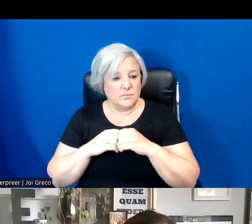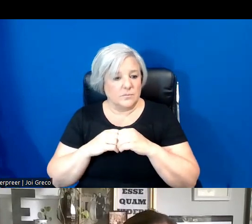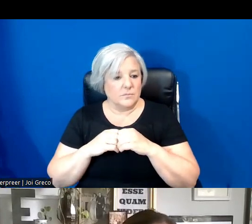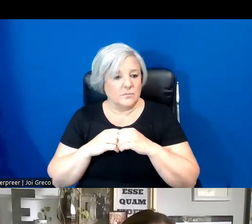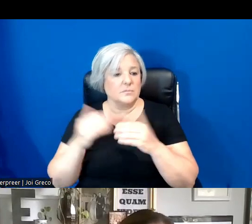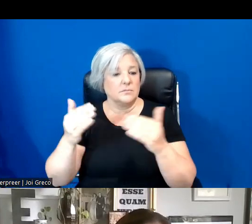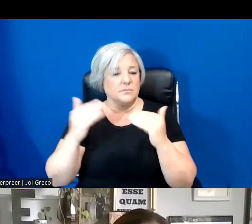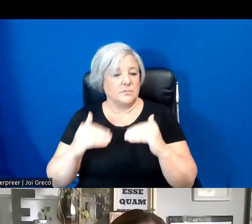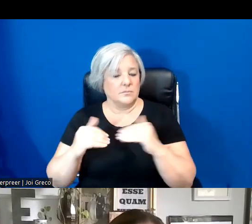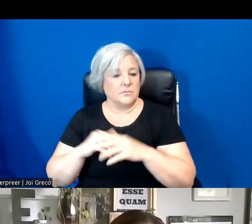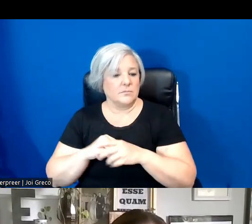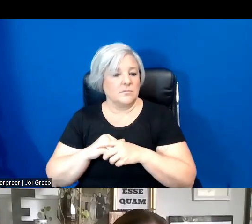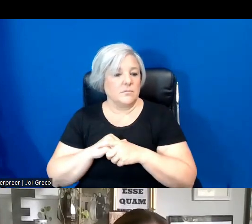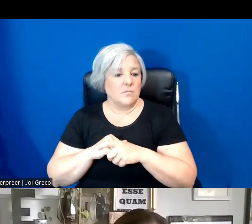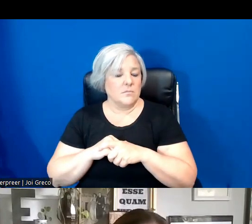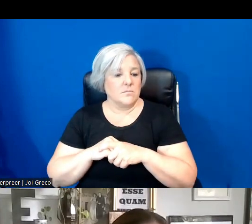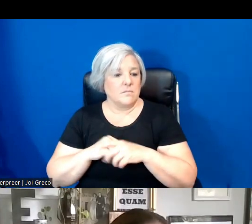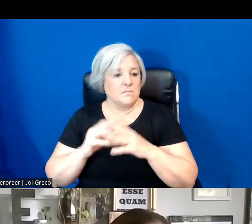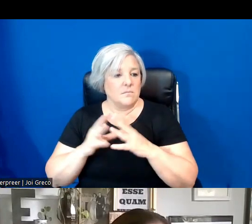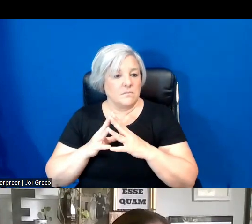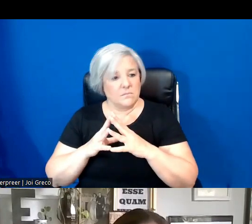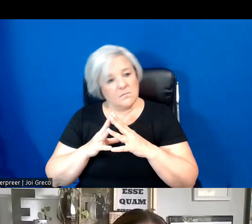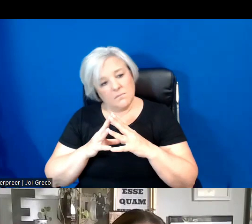Next slide, please.